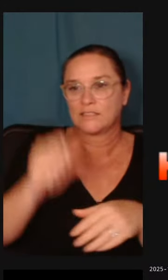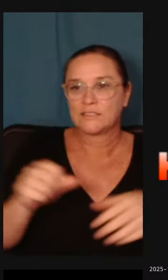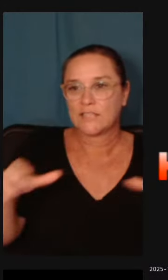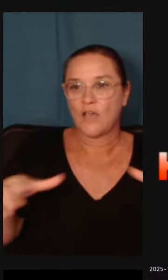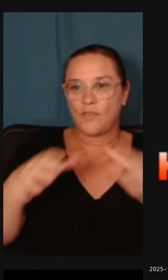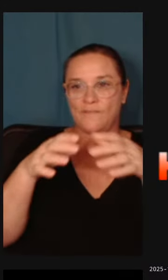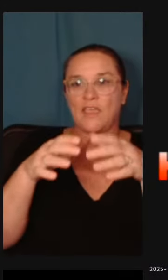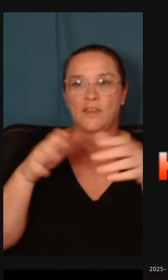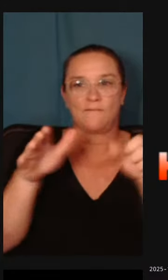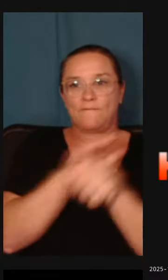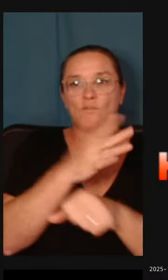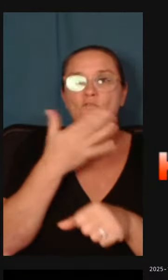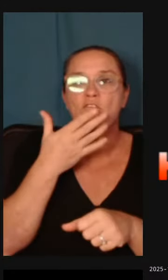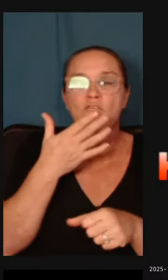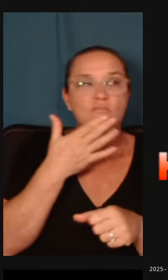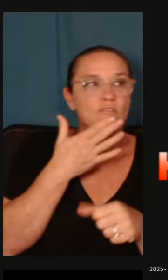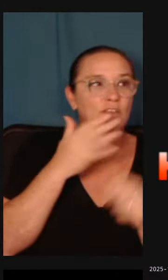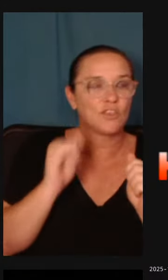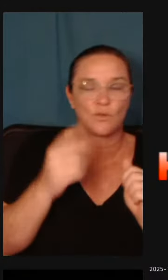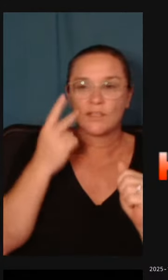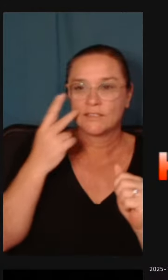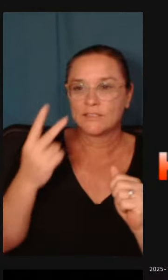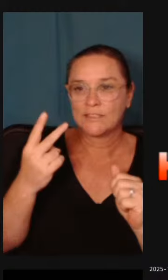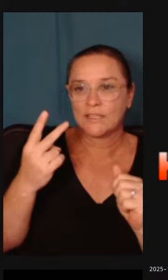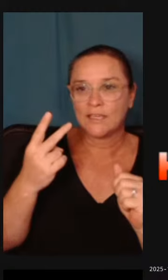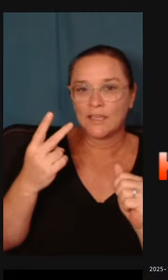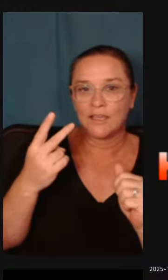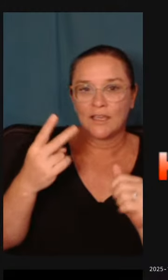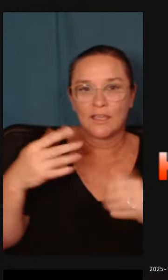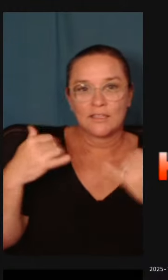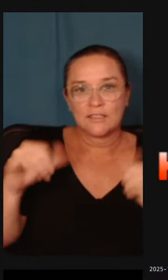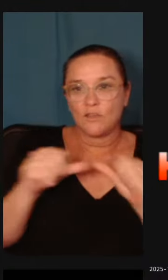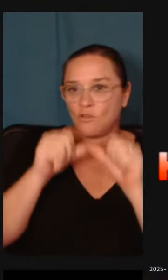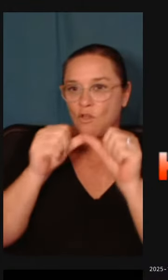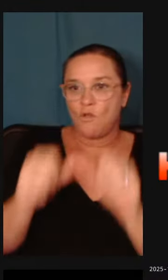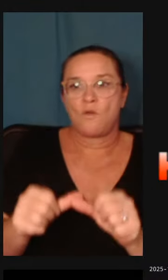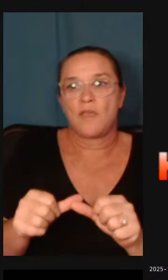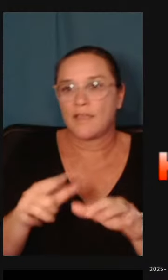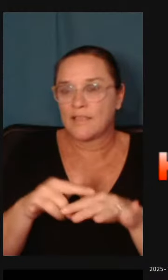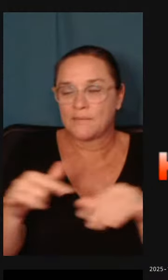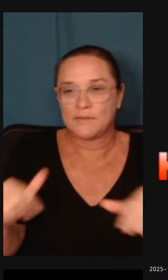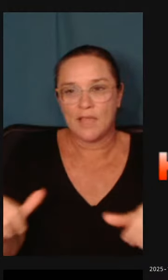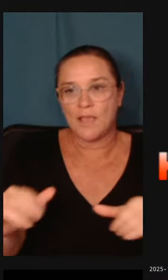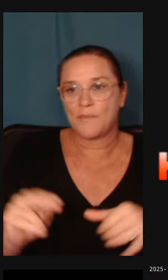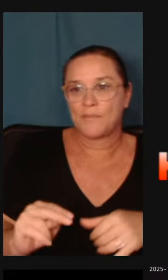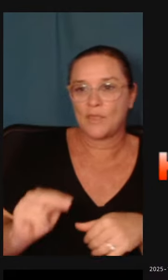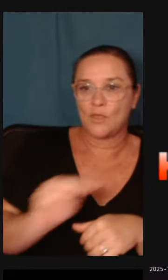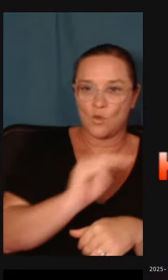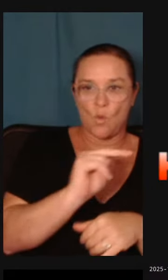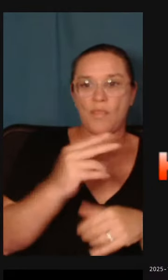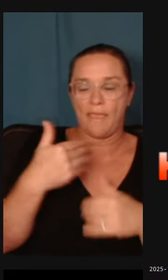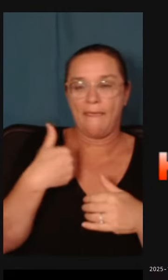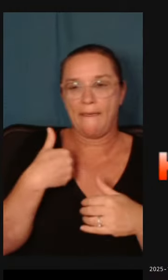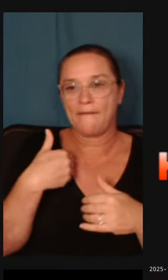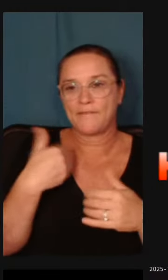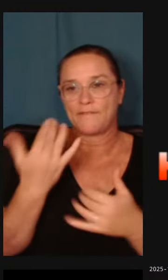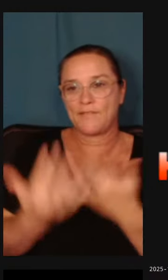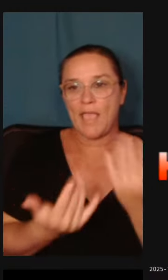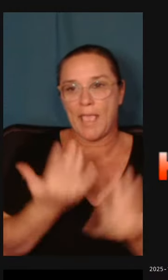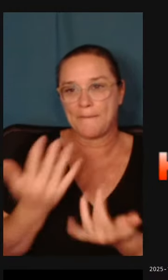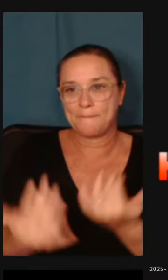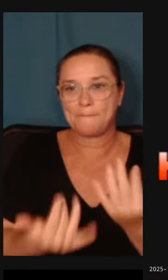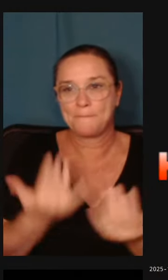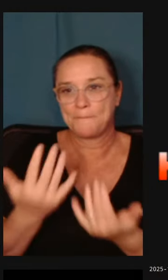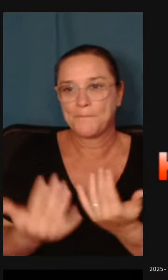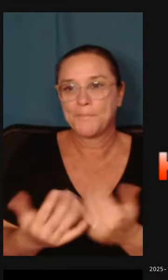now. You can see the south vent. I mean, still going at the same time the north vent's putting off the flames.